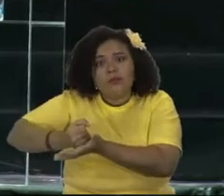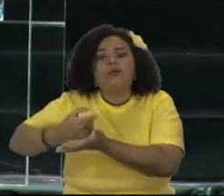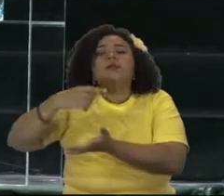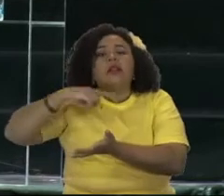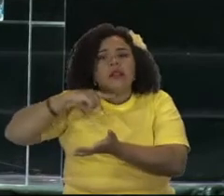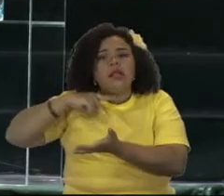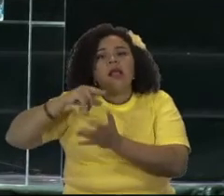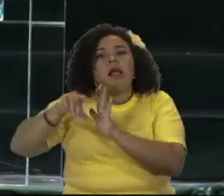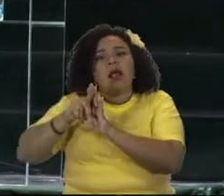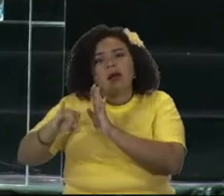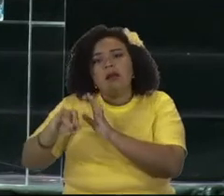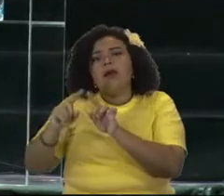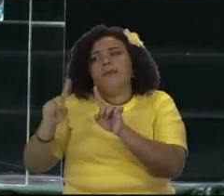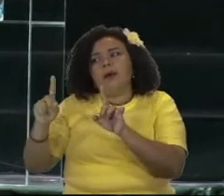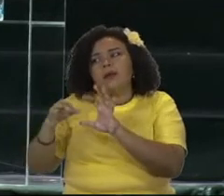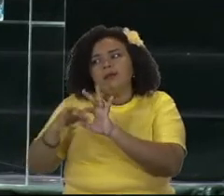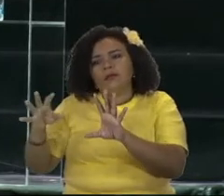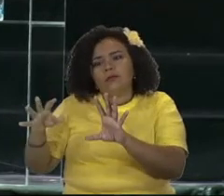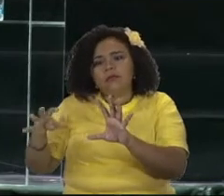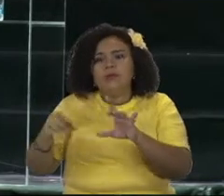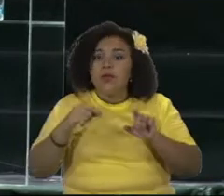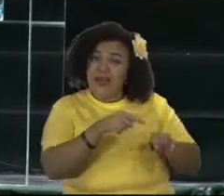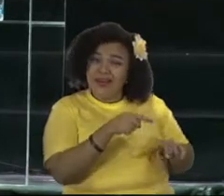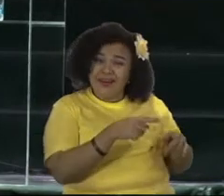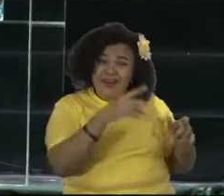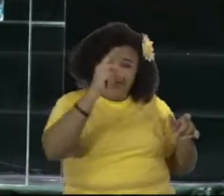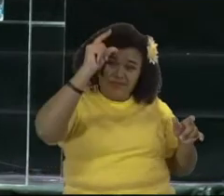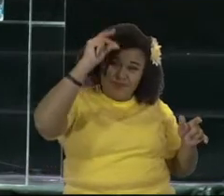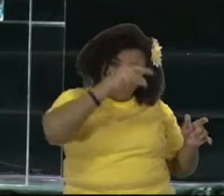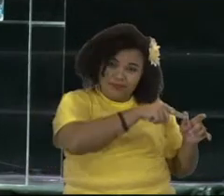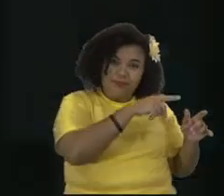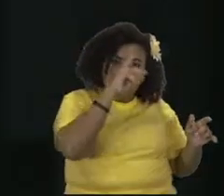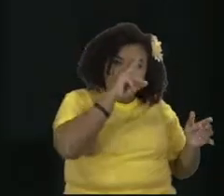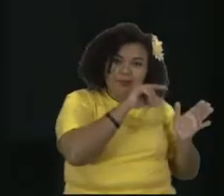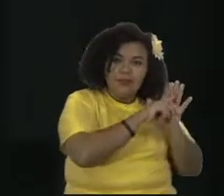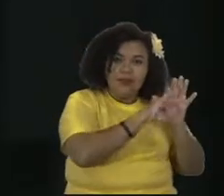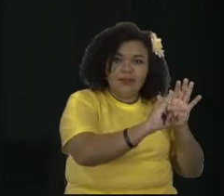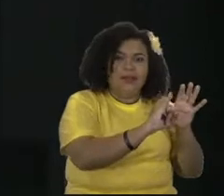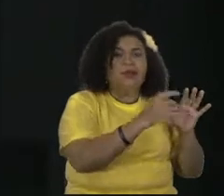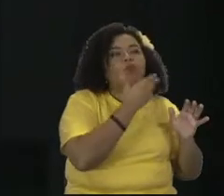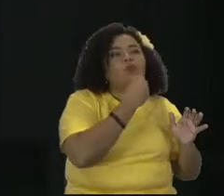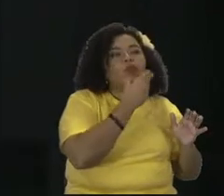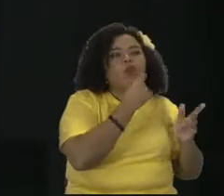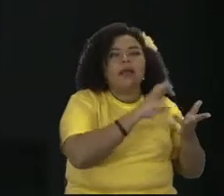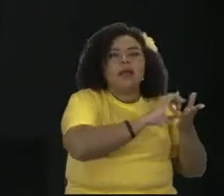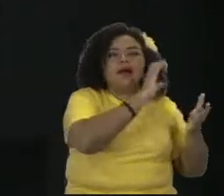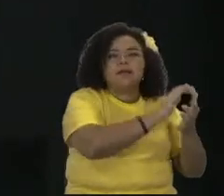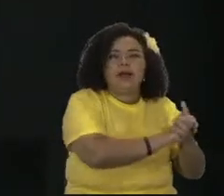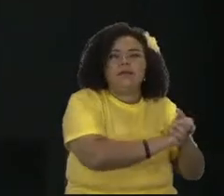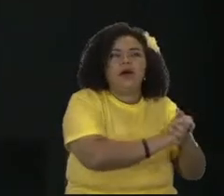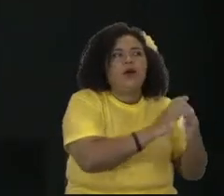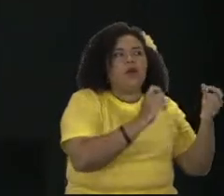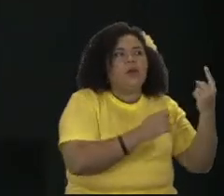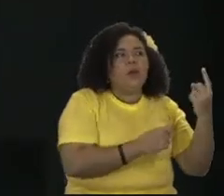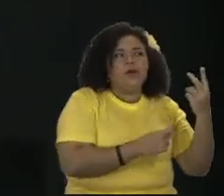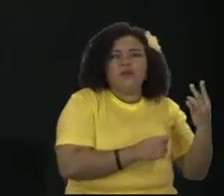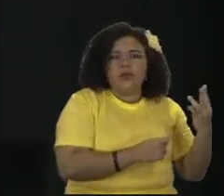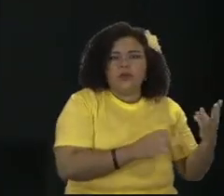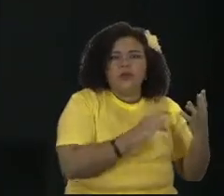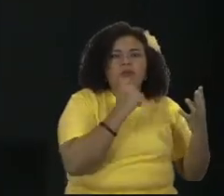the Old Testament, they could have more than one woman, the man. And people cannot talk about it.